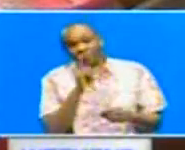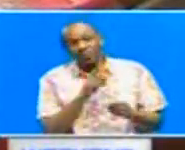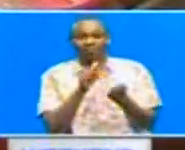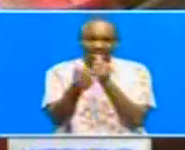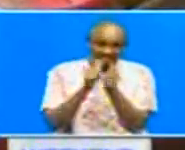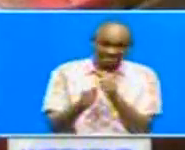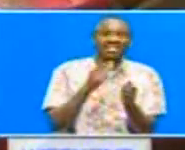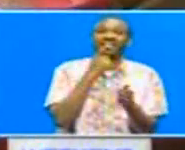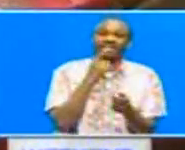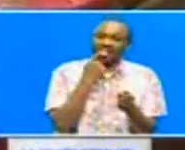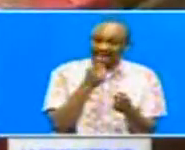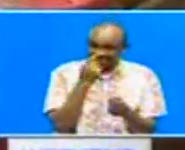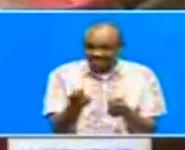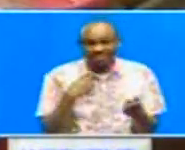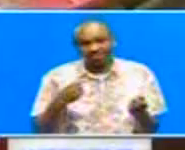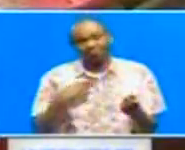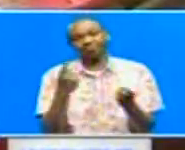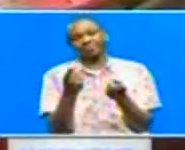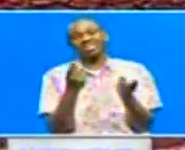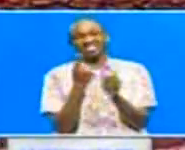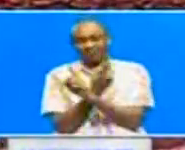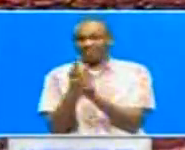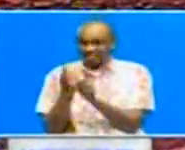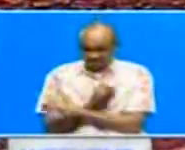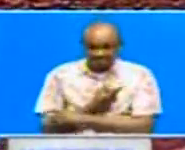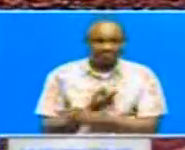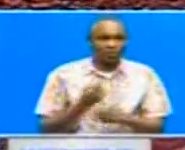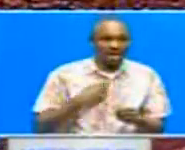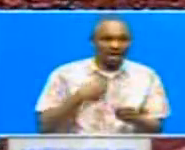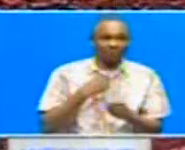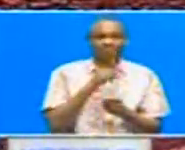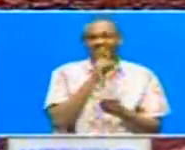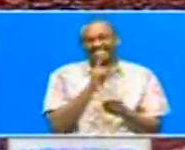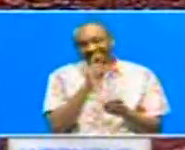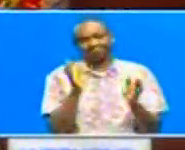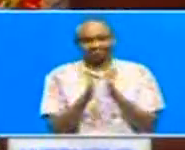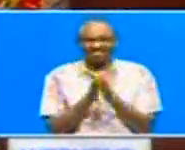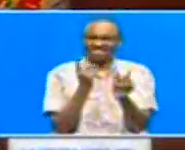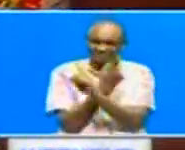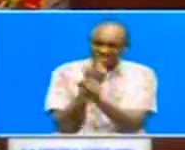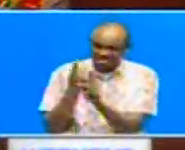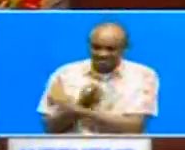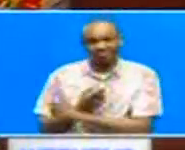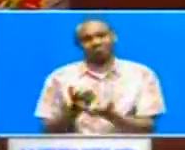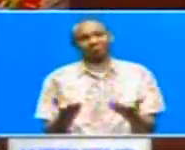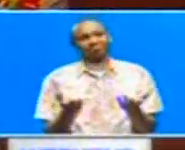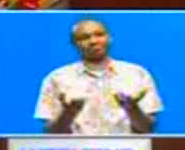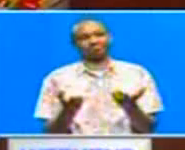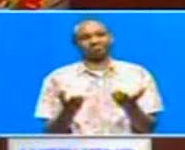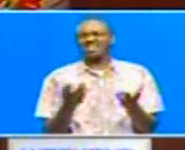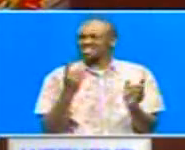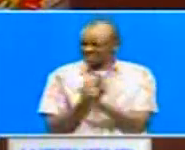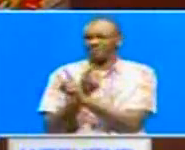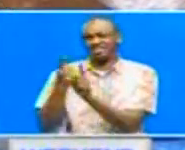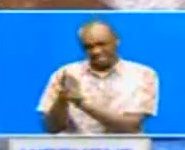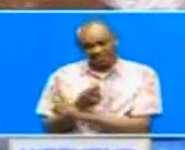maize, rice, millet, sorghum, wheat, legumes such as beans, soya beans, cowpeas, pigeon peas,